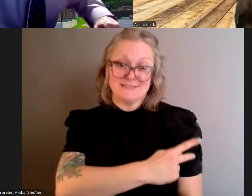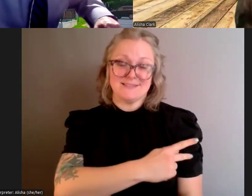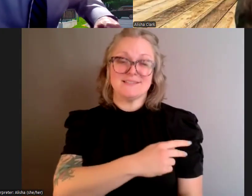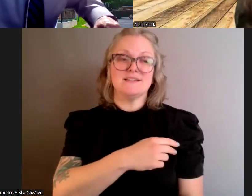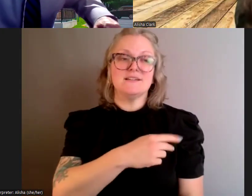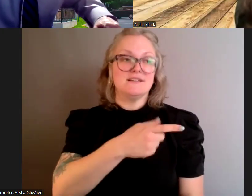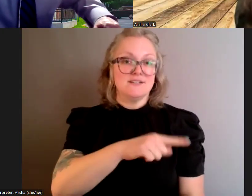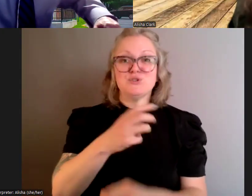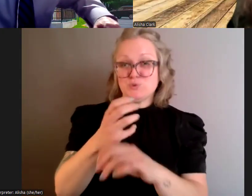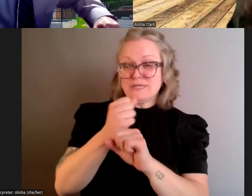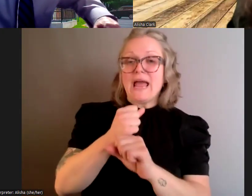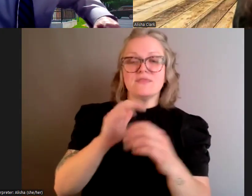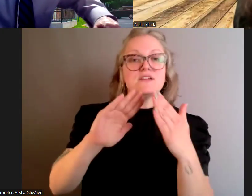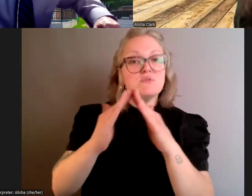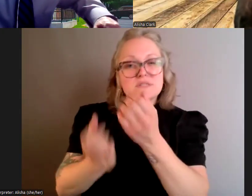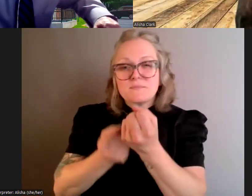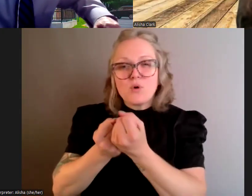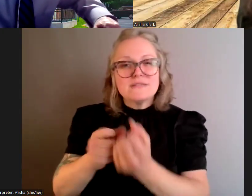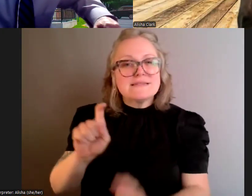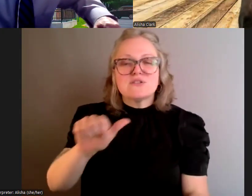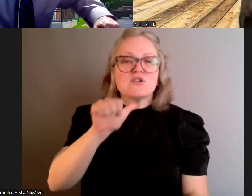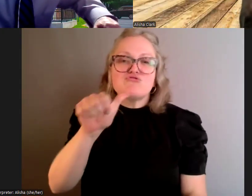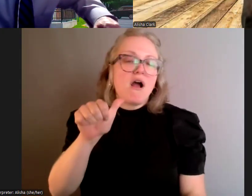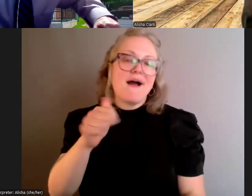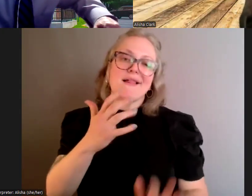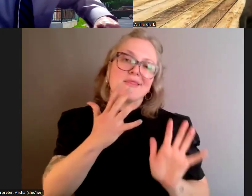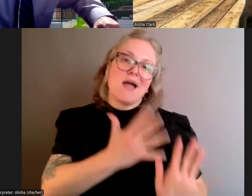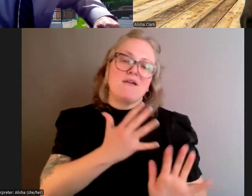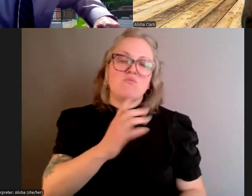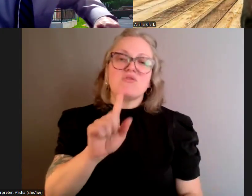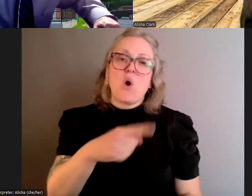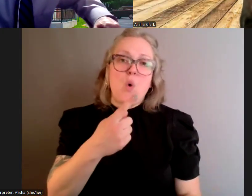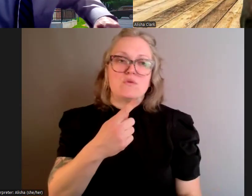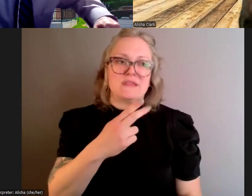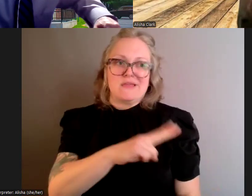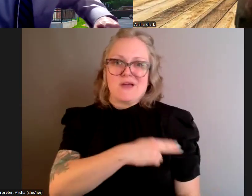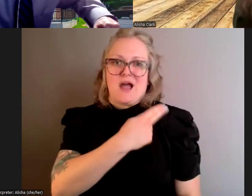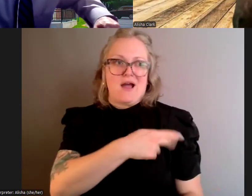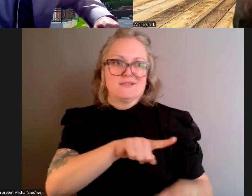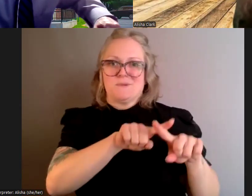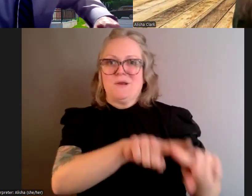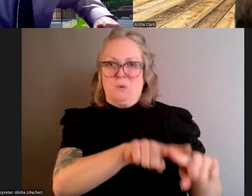the community supports they need so they are not left with only the hospital to care for them.